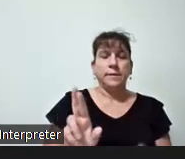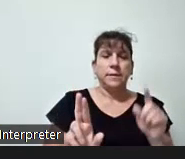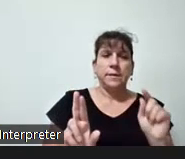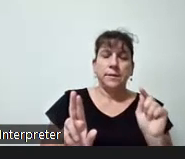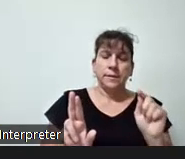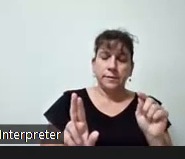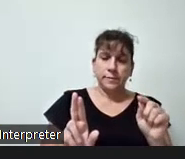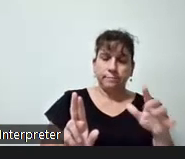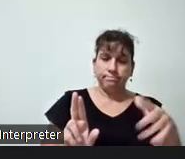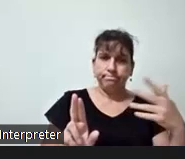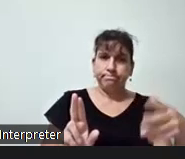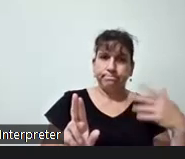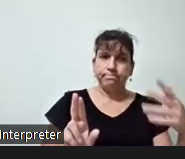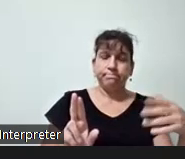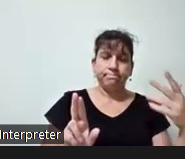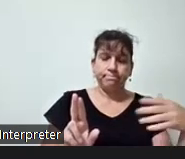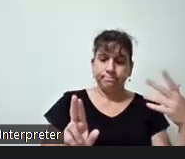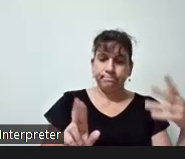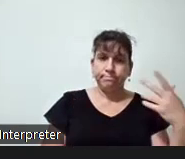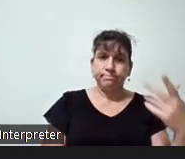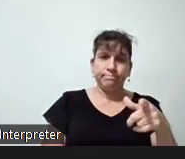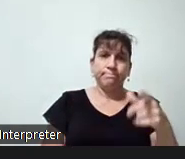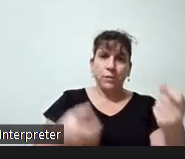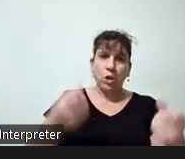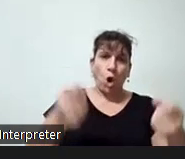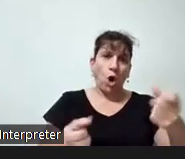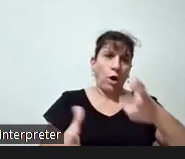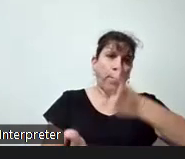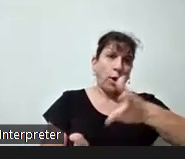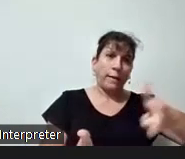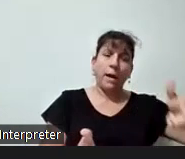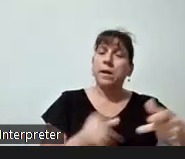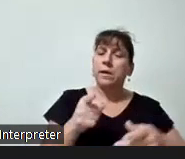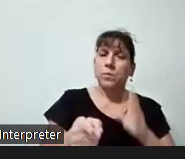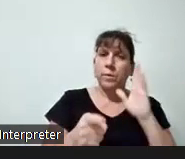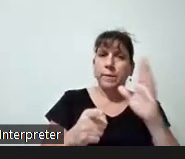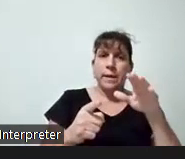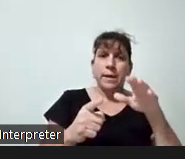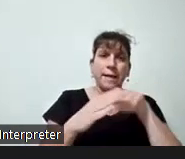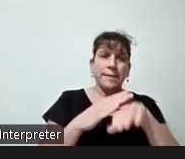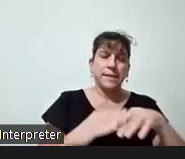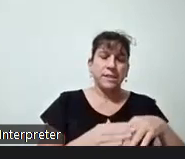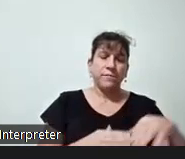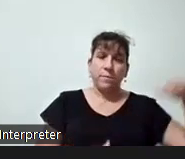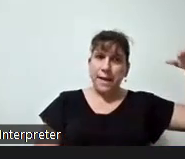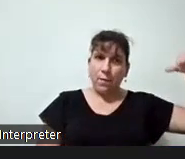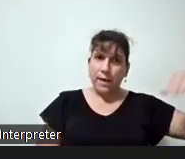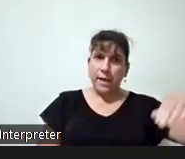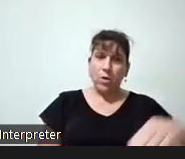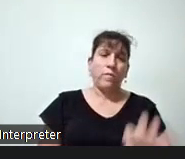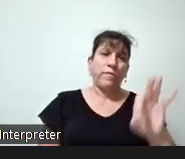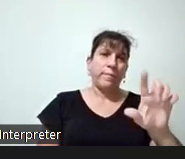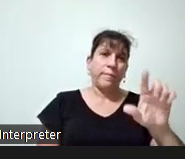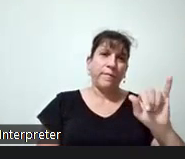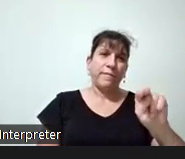a there is the car parking lot, which will be accessed from down the hill from Flintridge